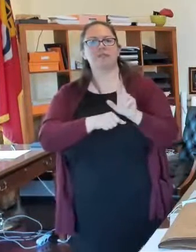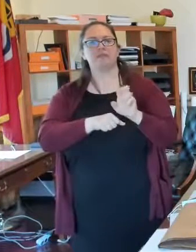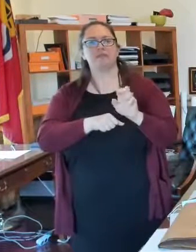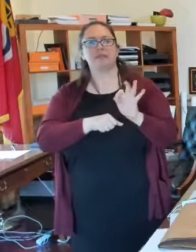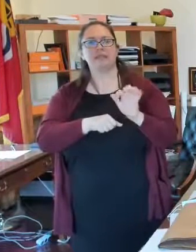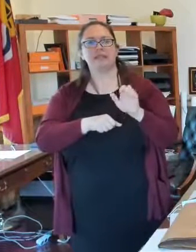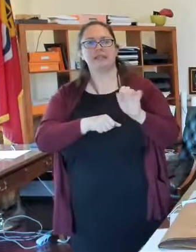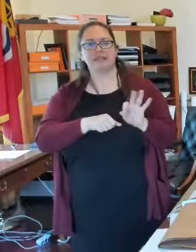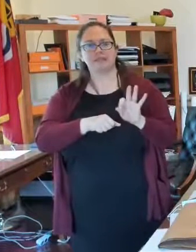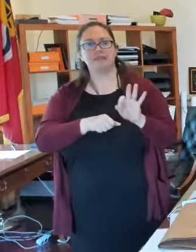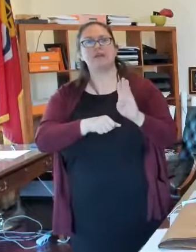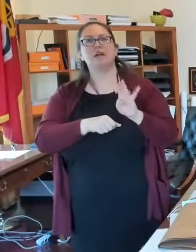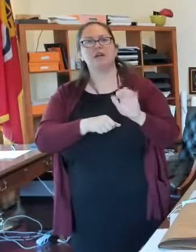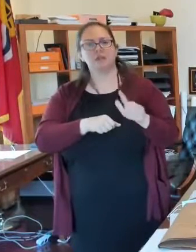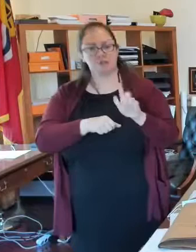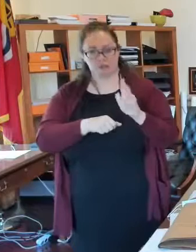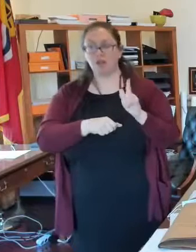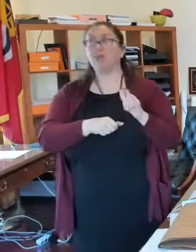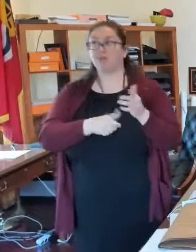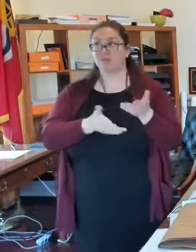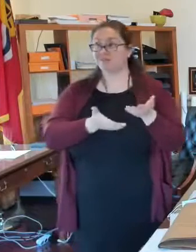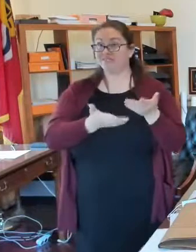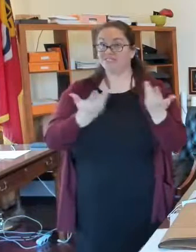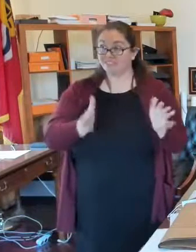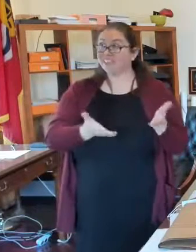gone over to the president's desk. The president